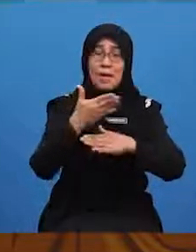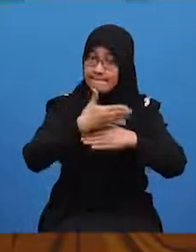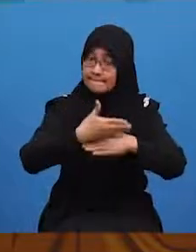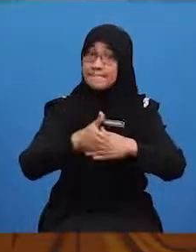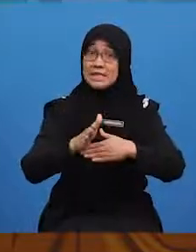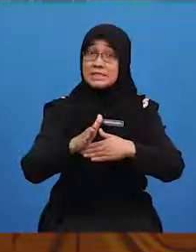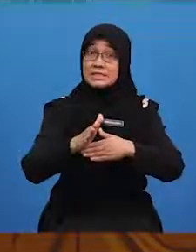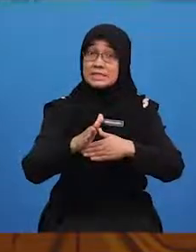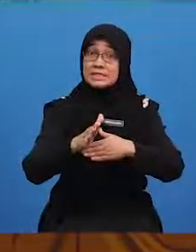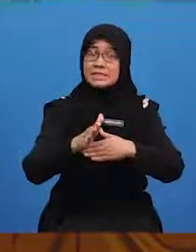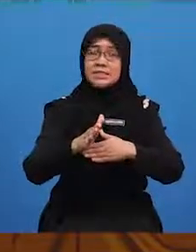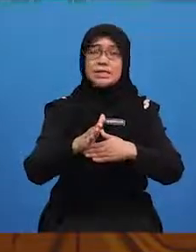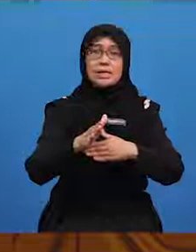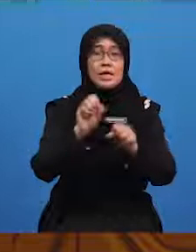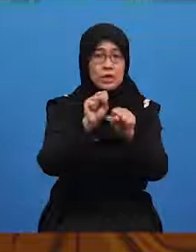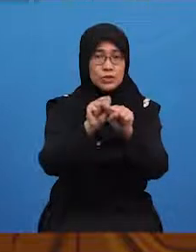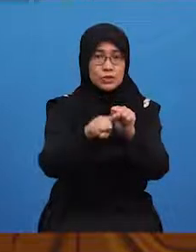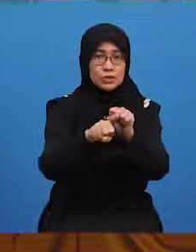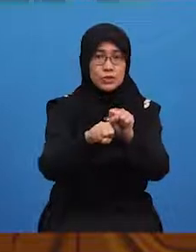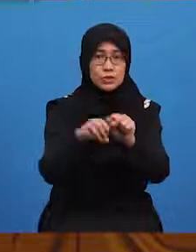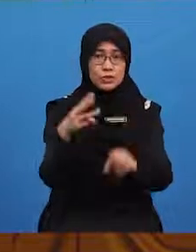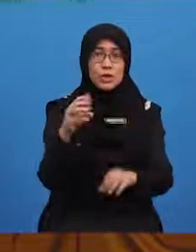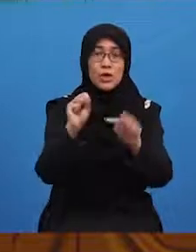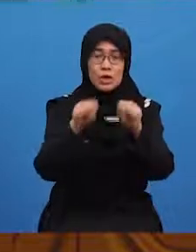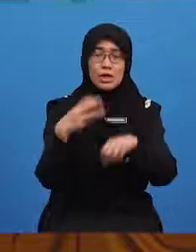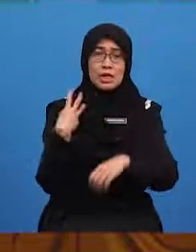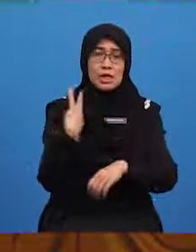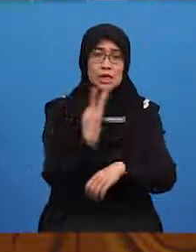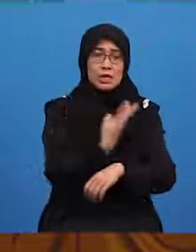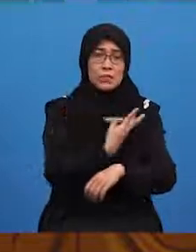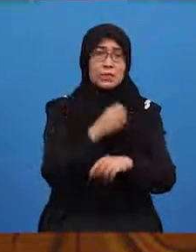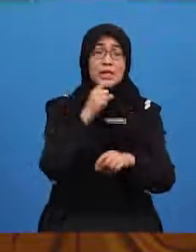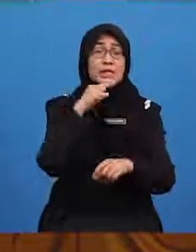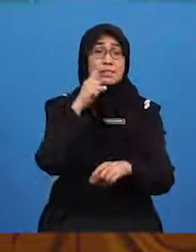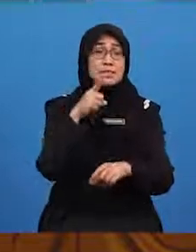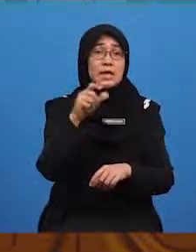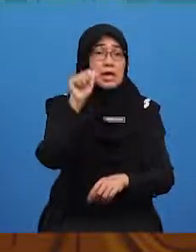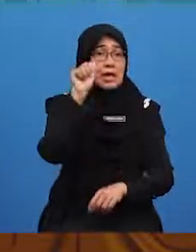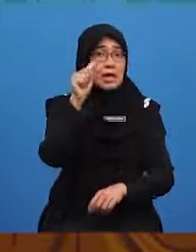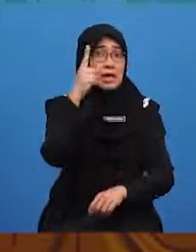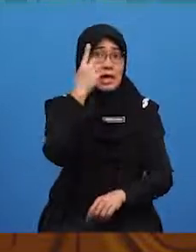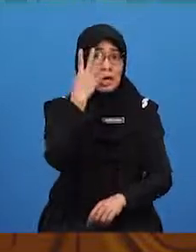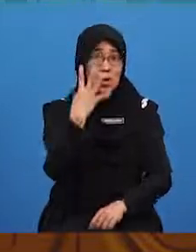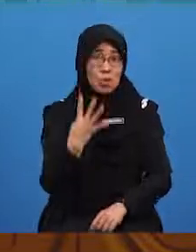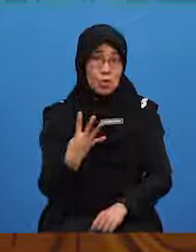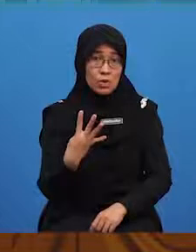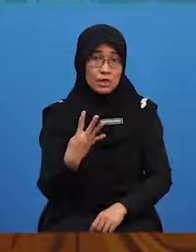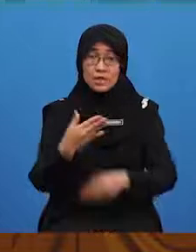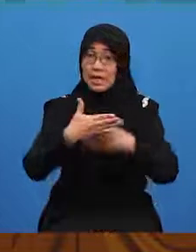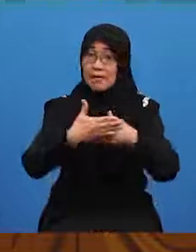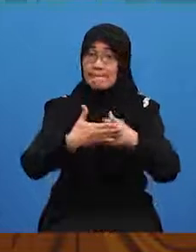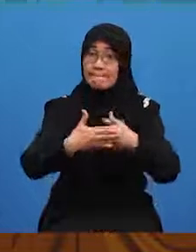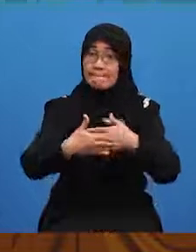hand side of the clock, we will use past. So, can we say a